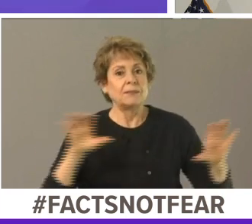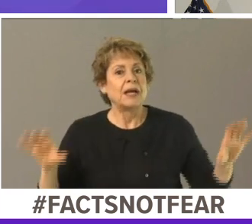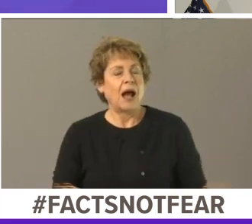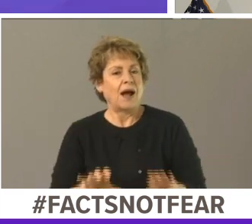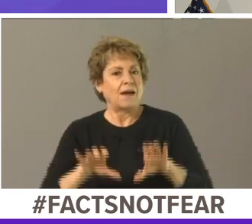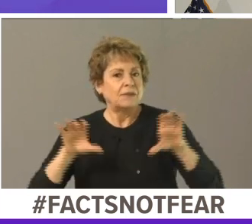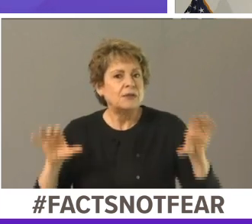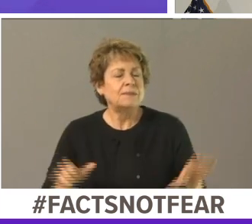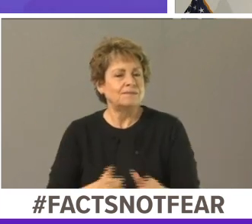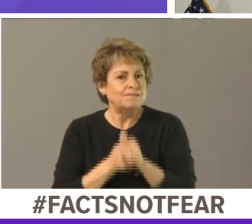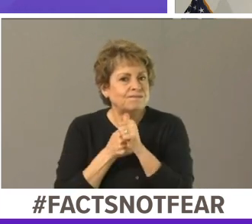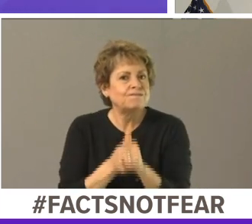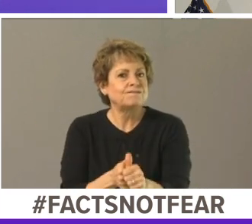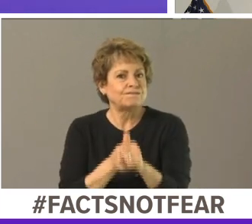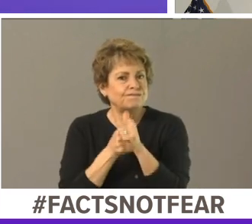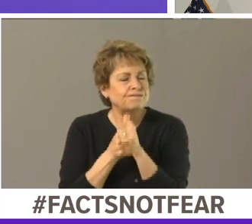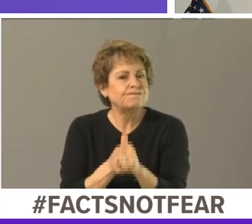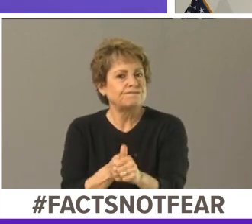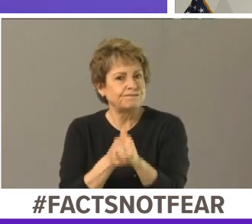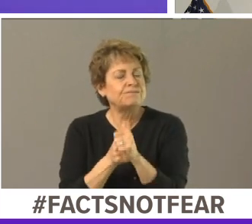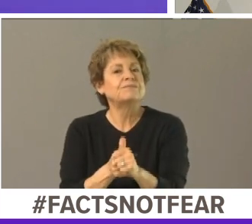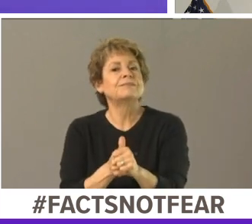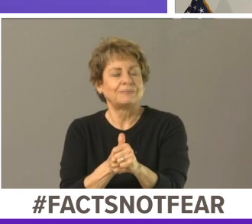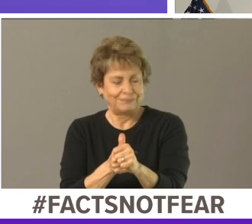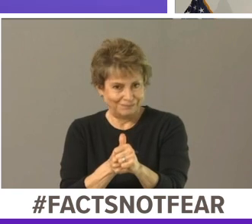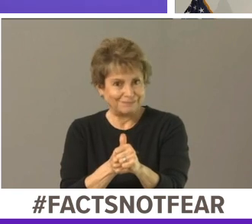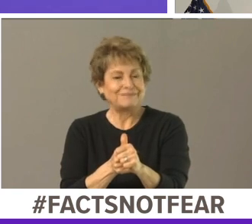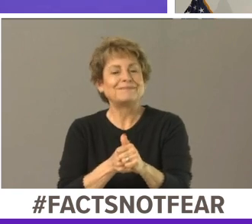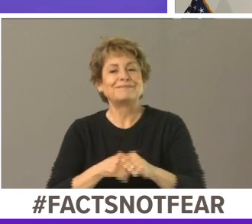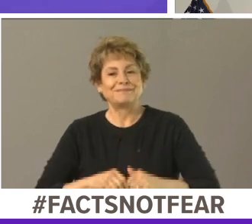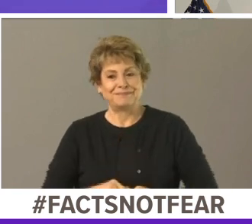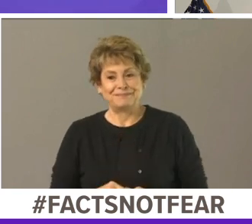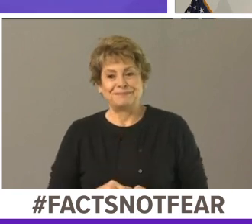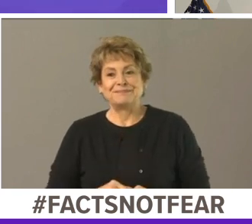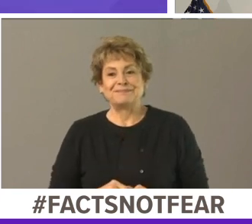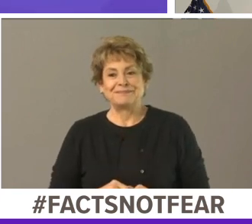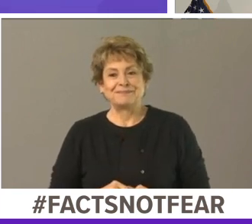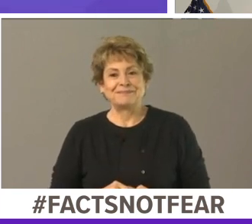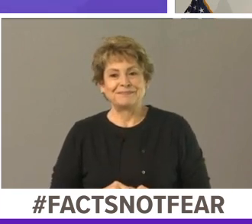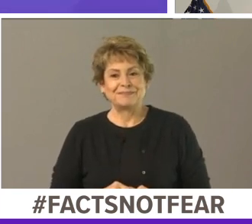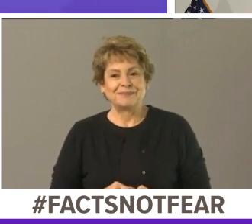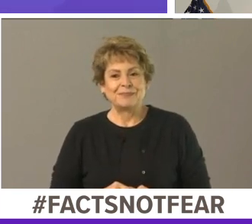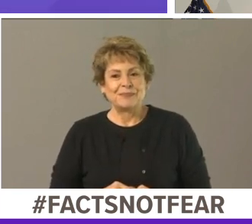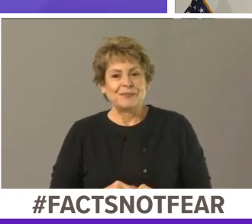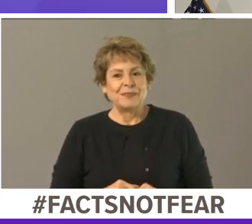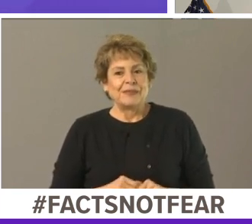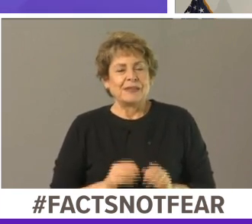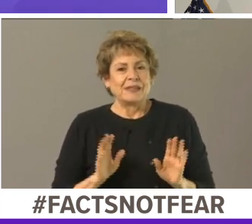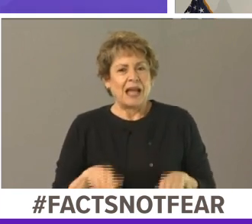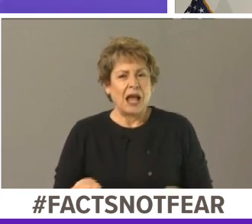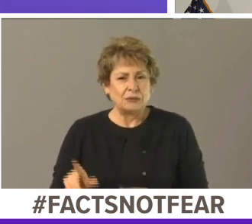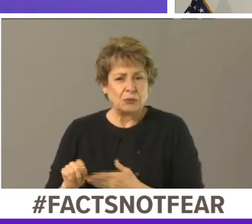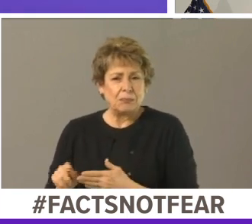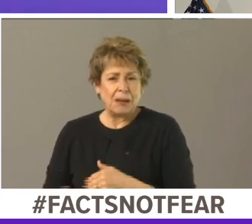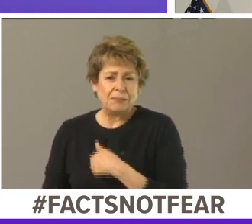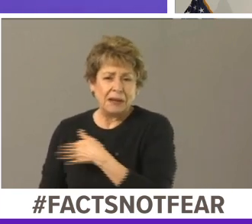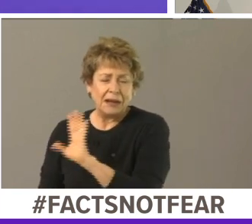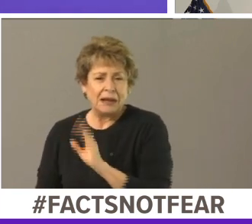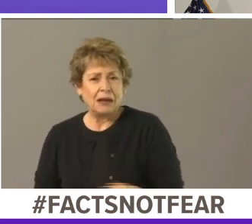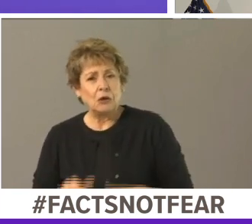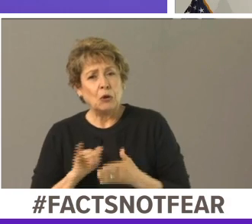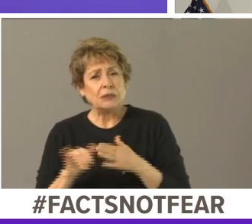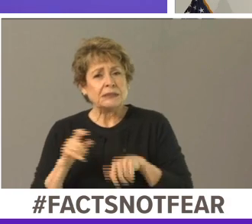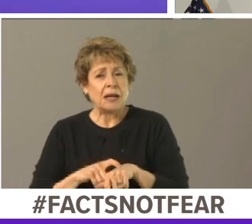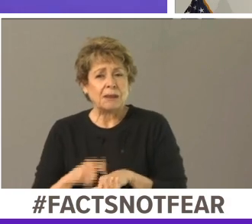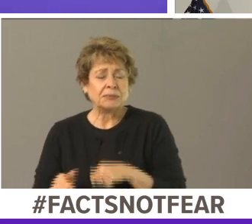media sources at all. I think they're important to point out. They want to hear from the subject matter experts. So if that's the